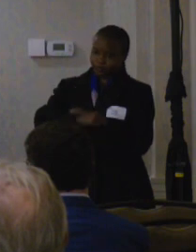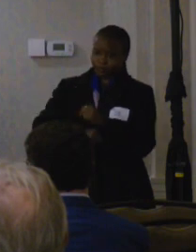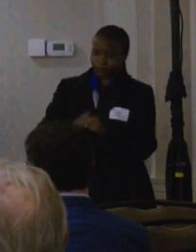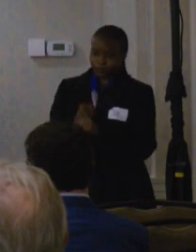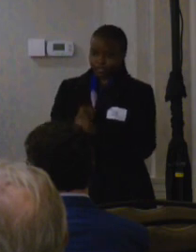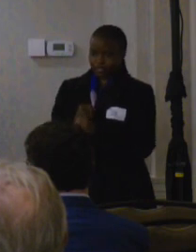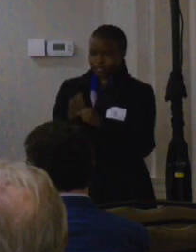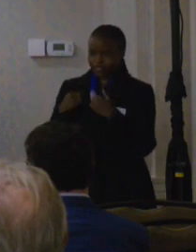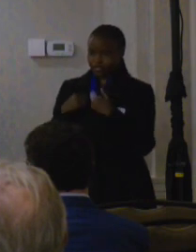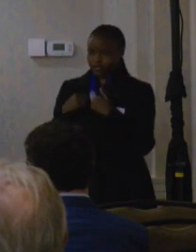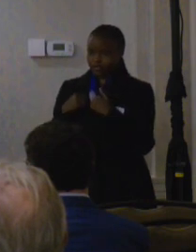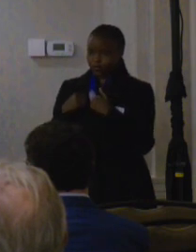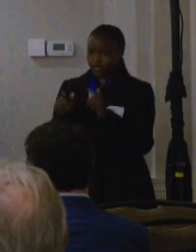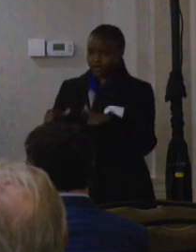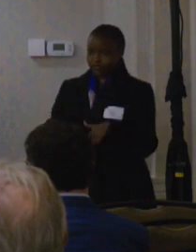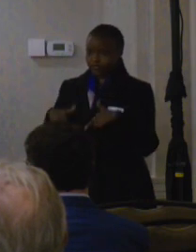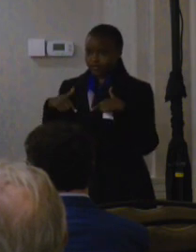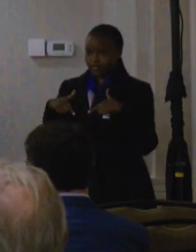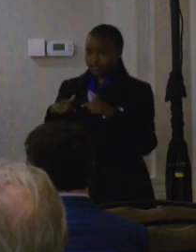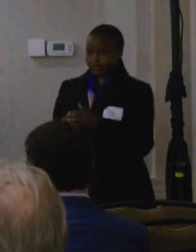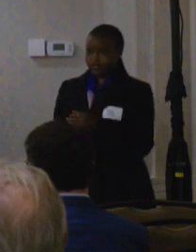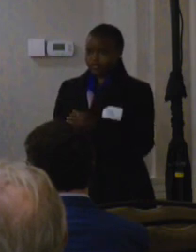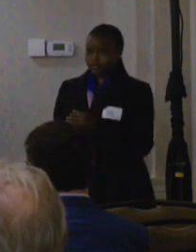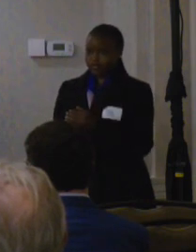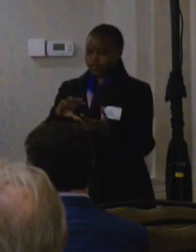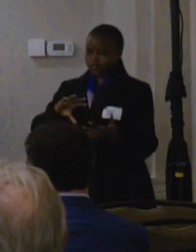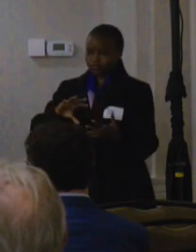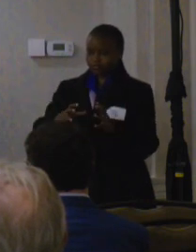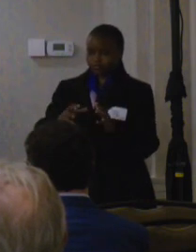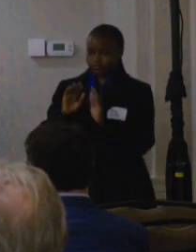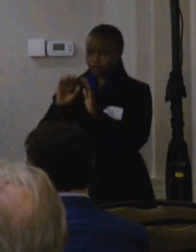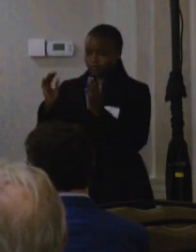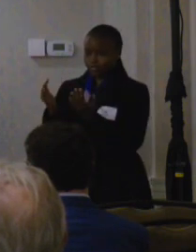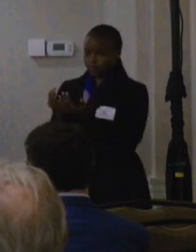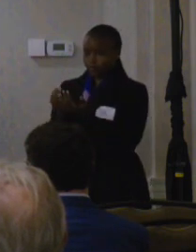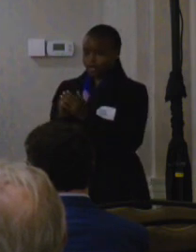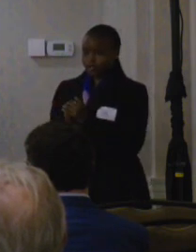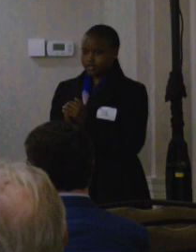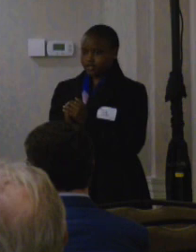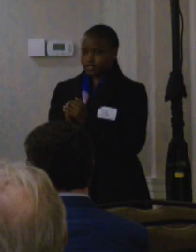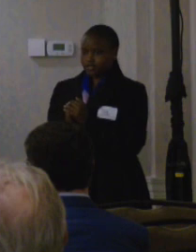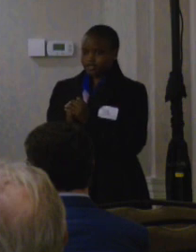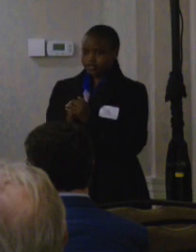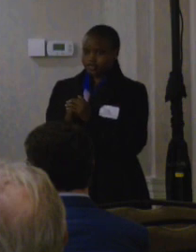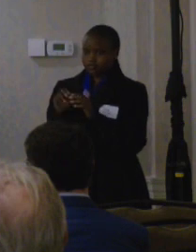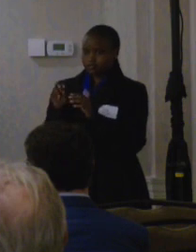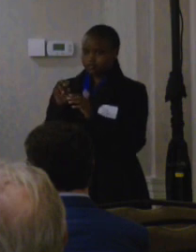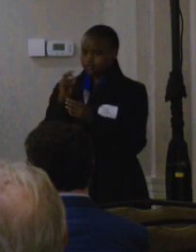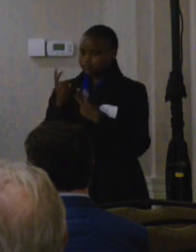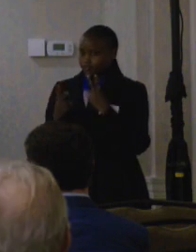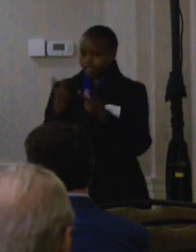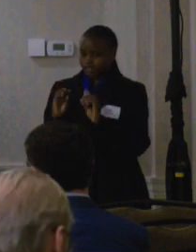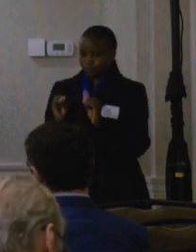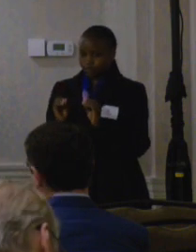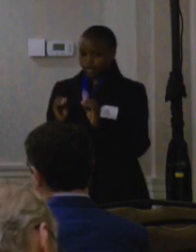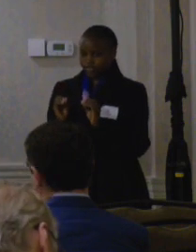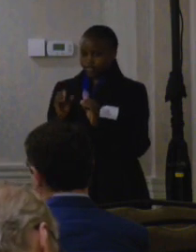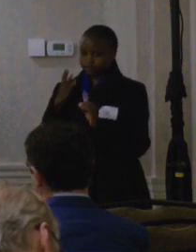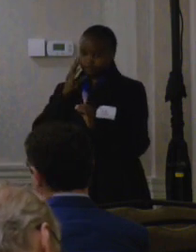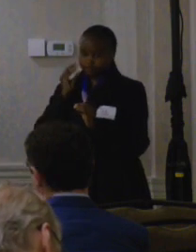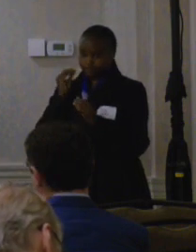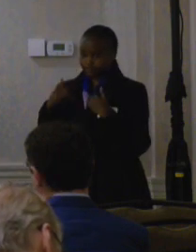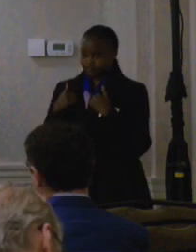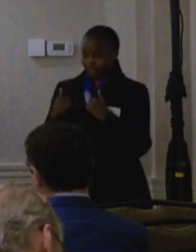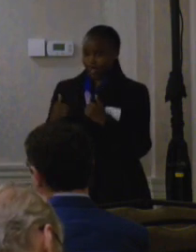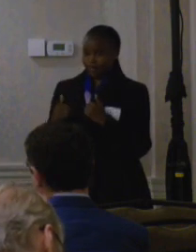have lived in a very complex world, unpredictable world. We all have experienced